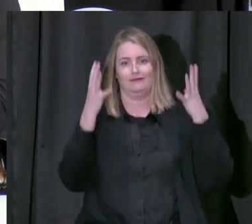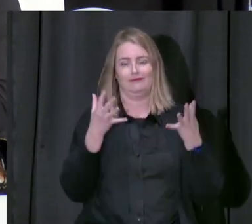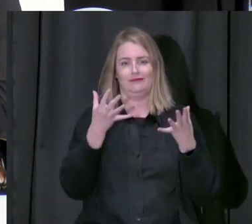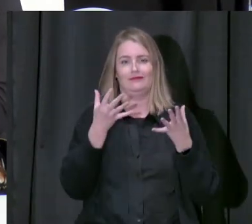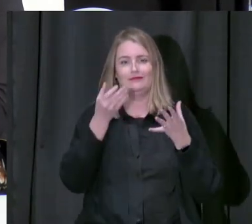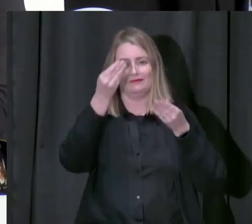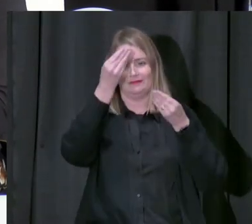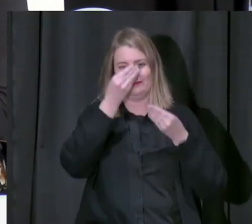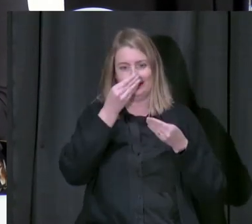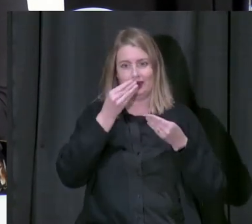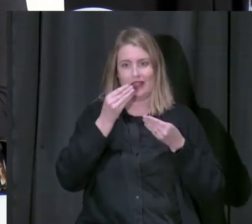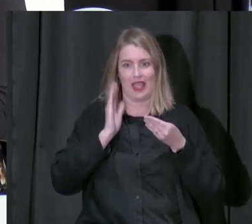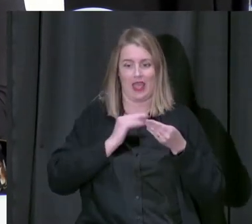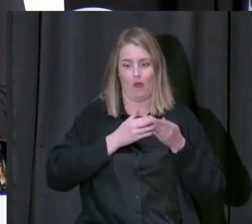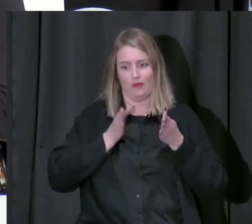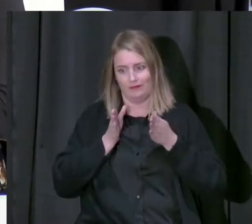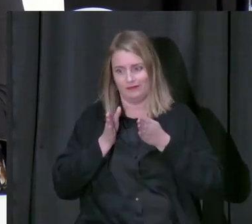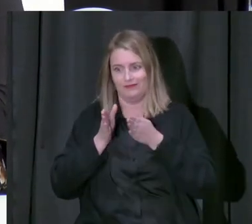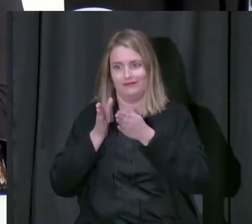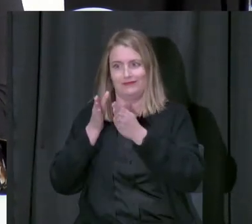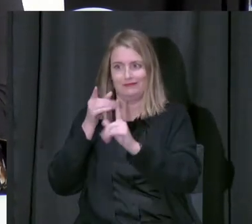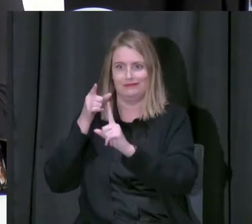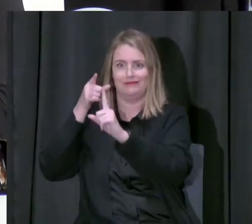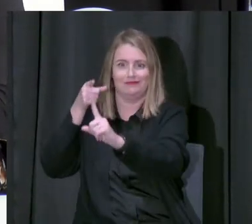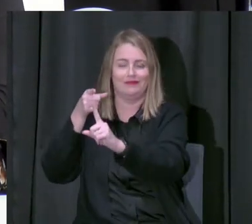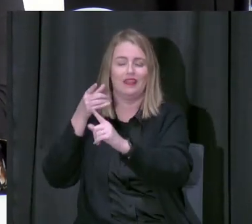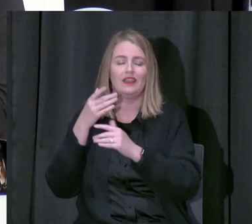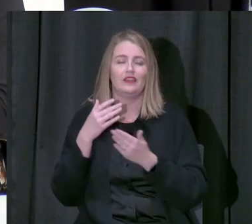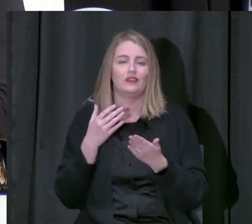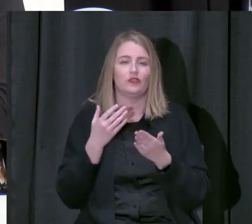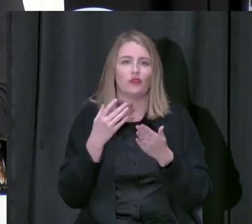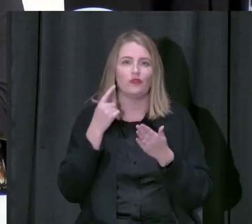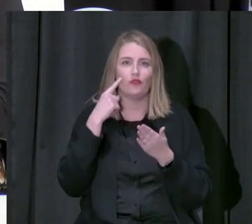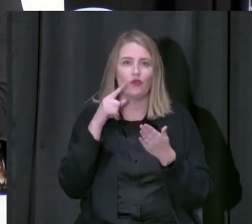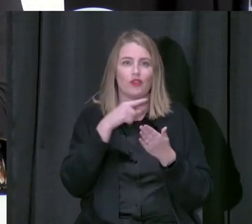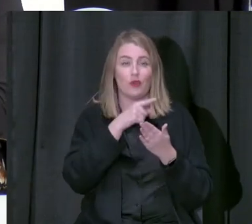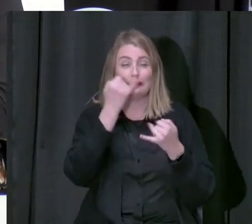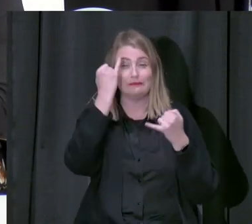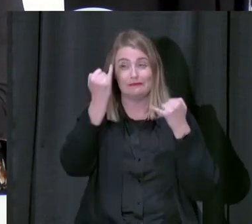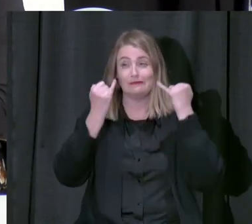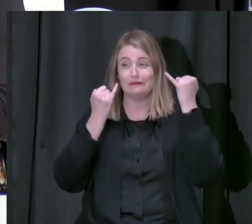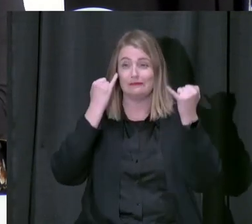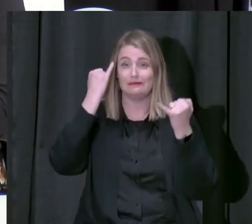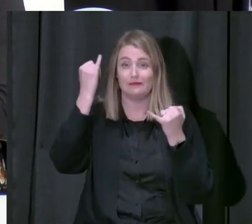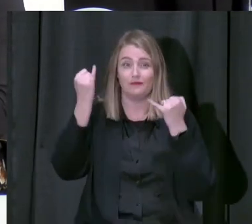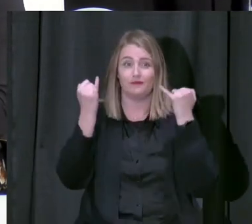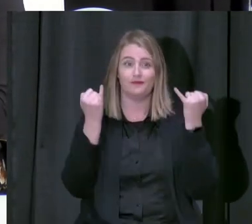feed our roadmap. And when it comes to, you know, taking those ideas to